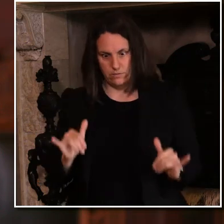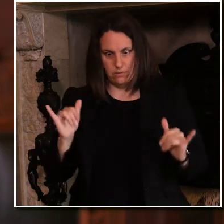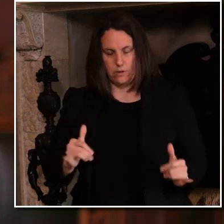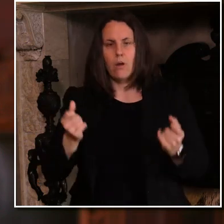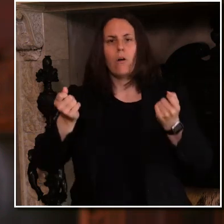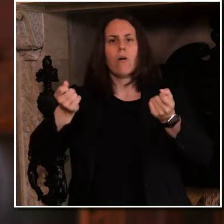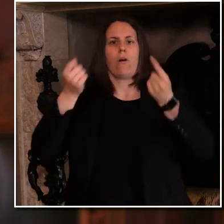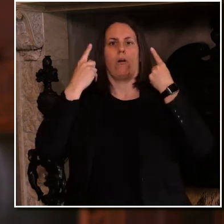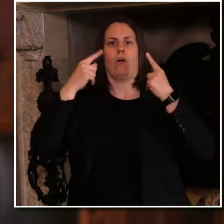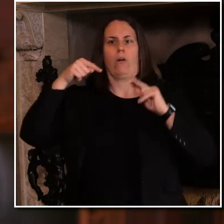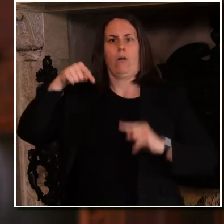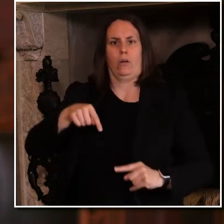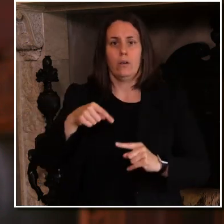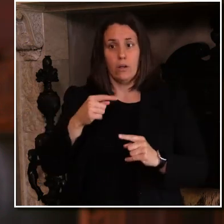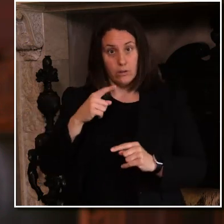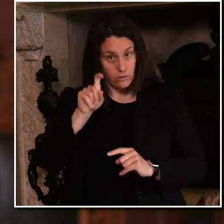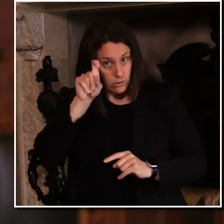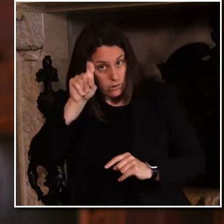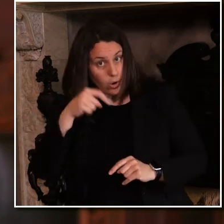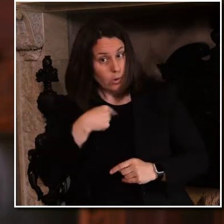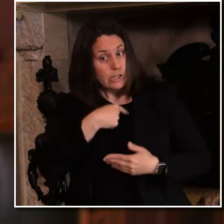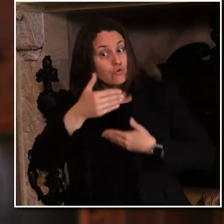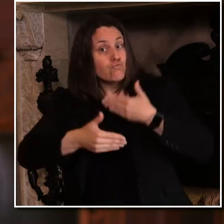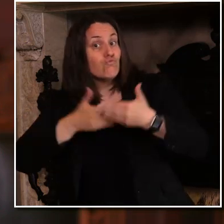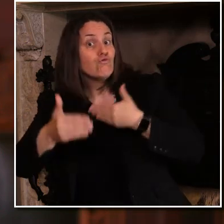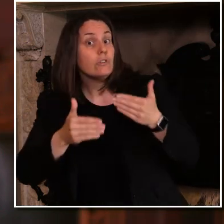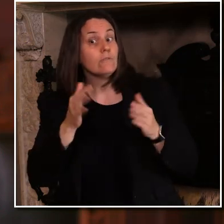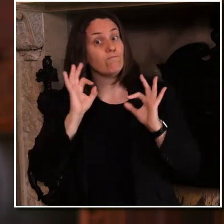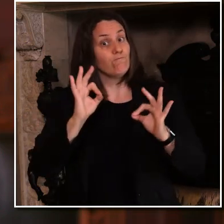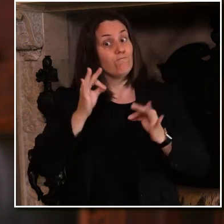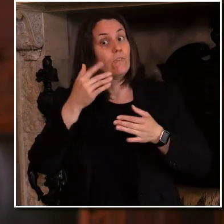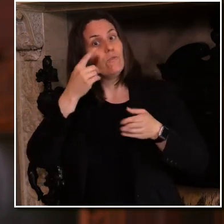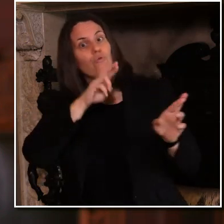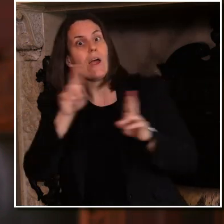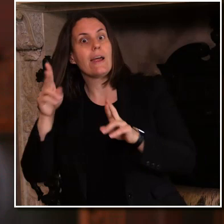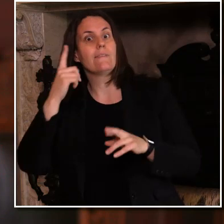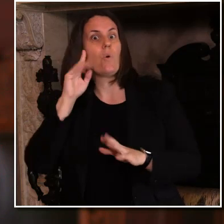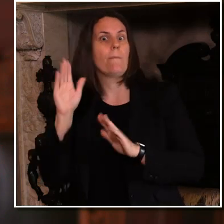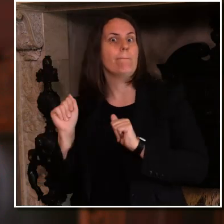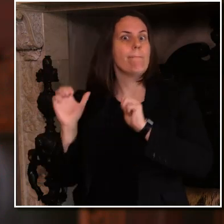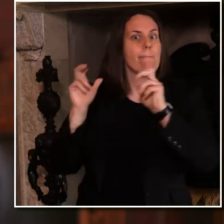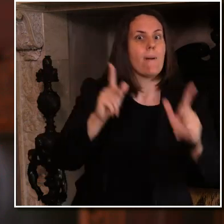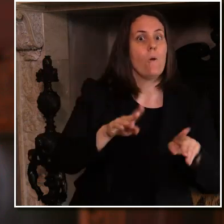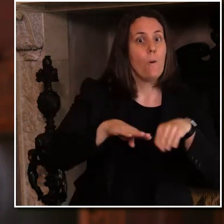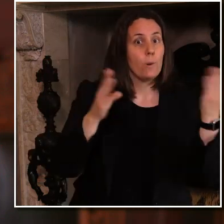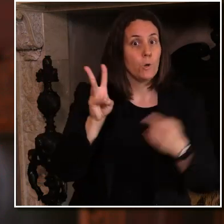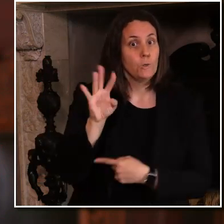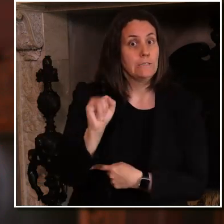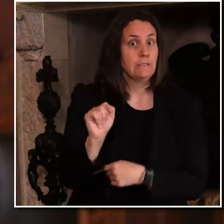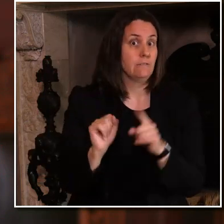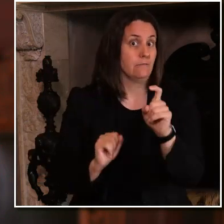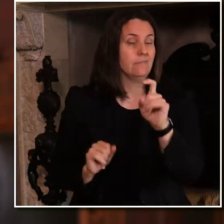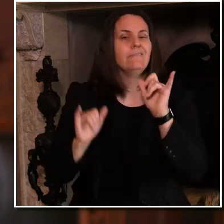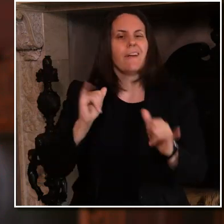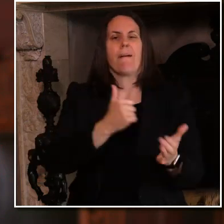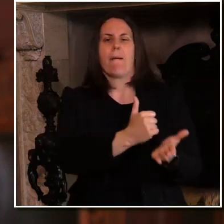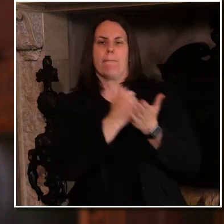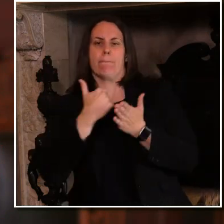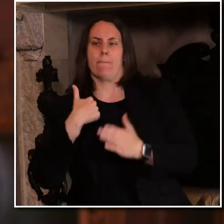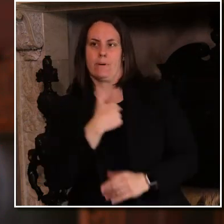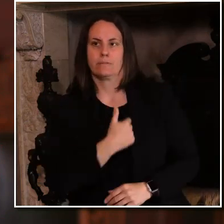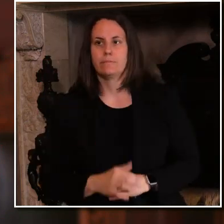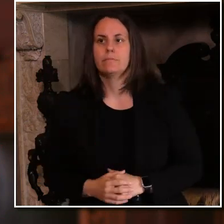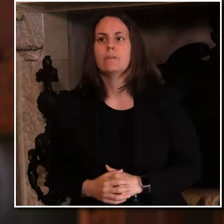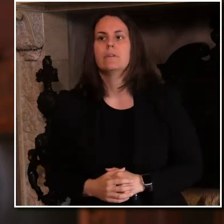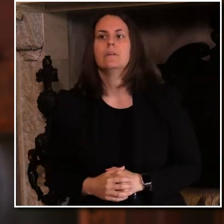informing our policy decisions. In addition to our public health challenges, we know there are economic hardships caused